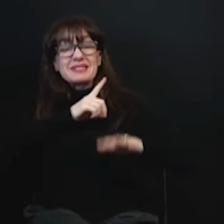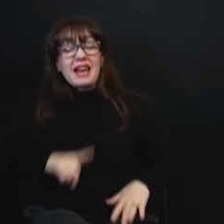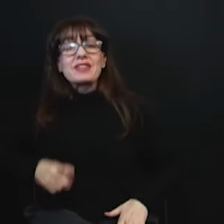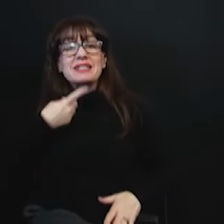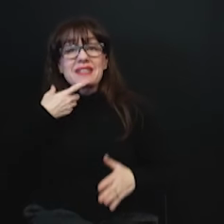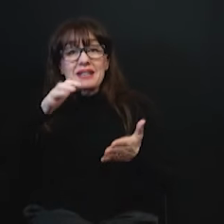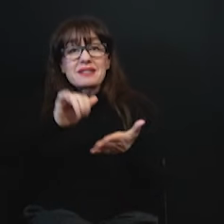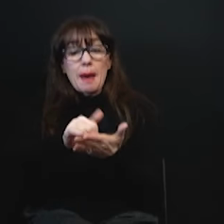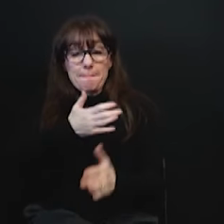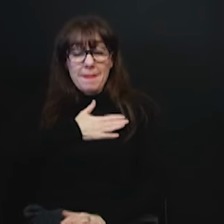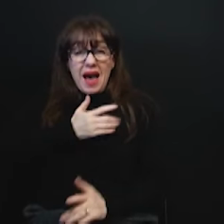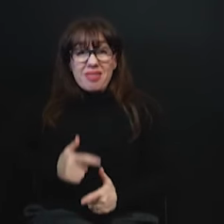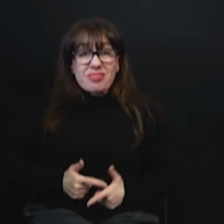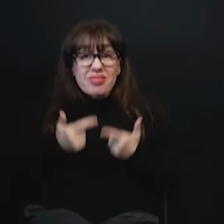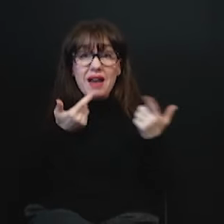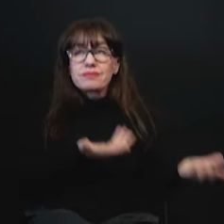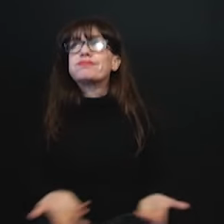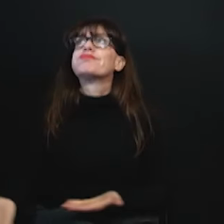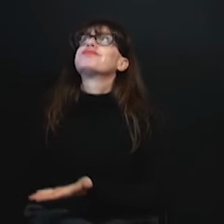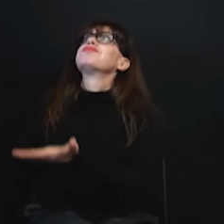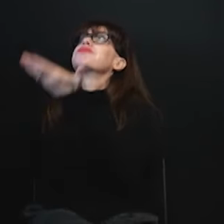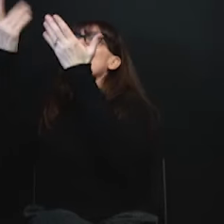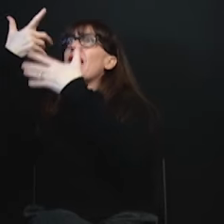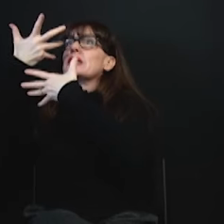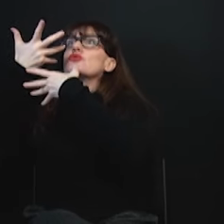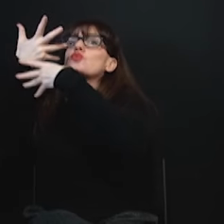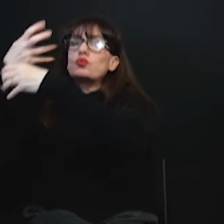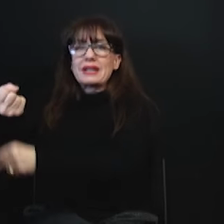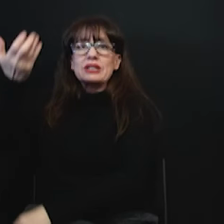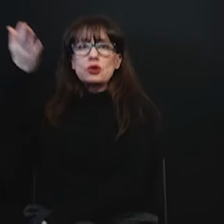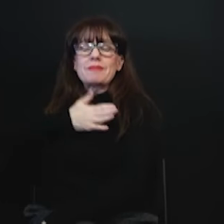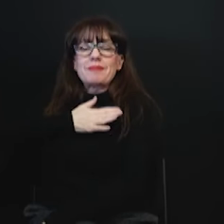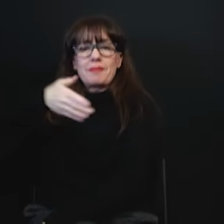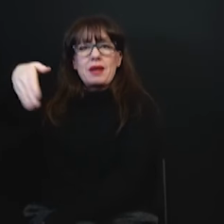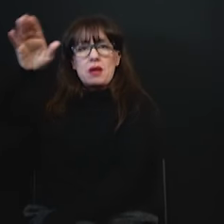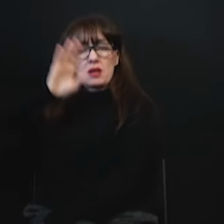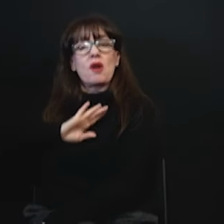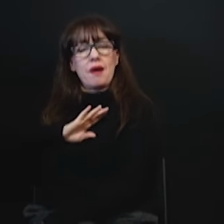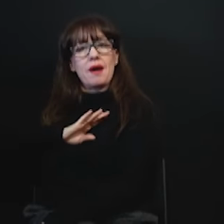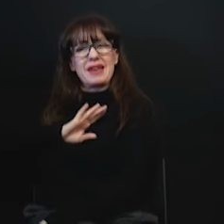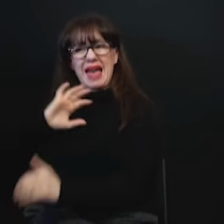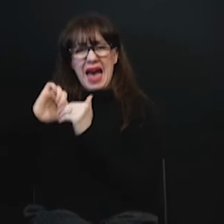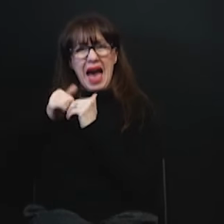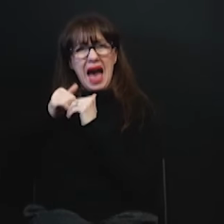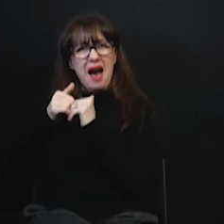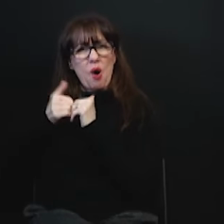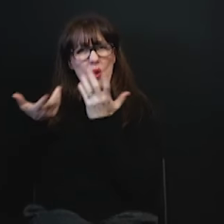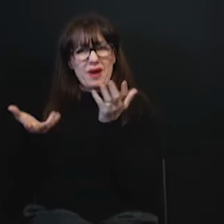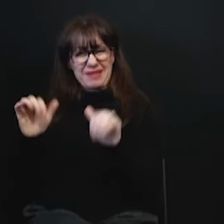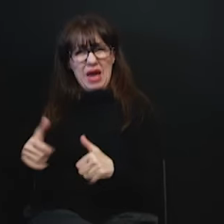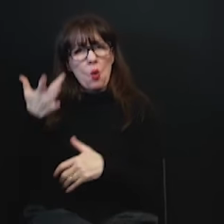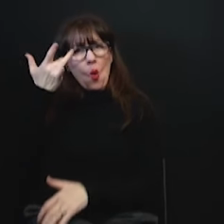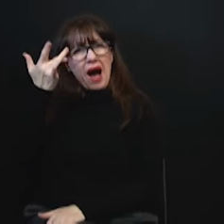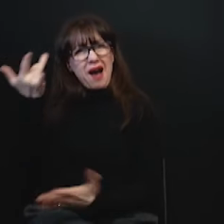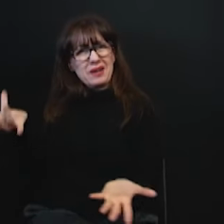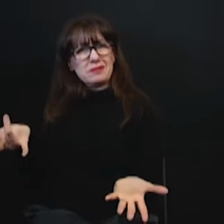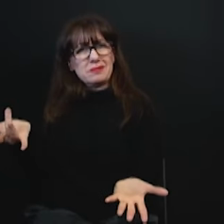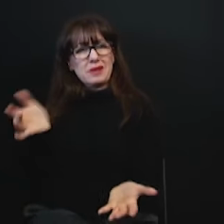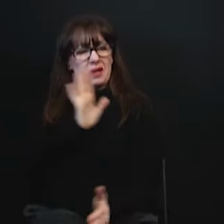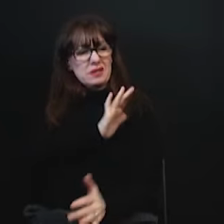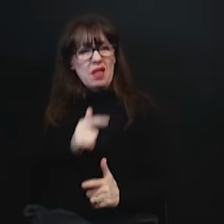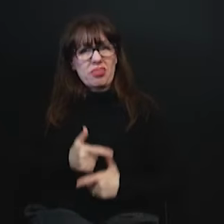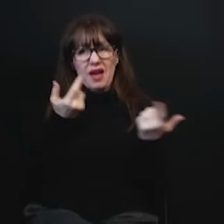give my life to you. I trust in you, my God. How could he do that? Why would he do that? He gives his